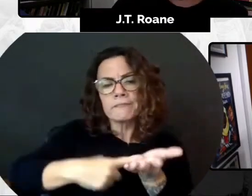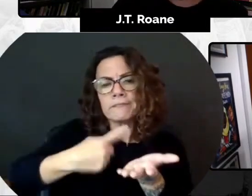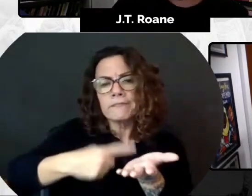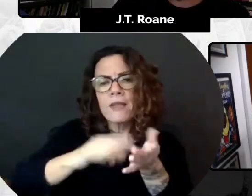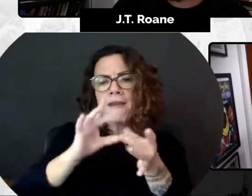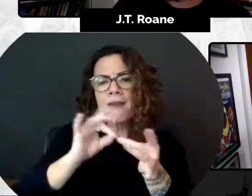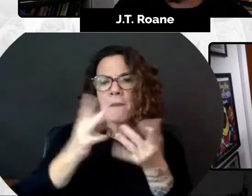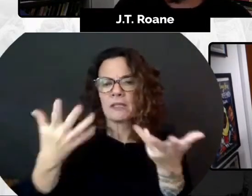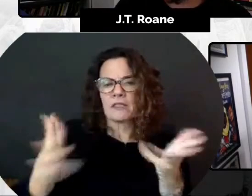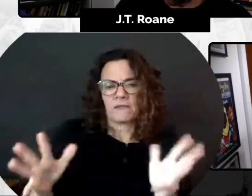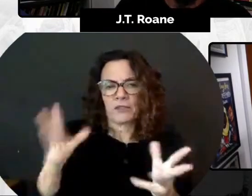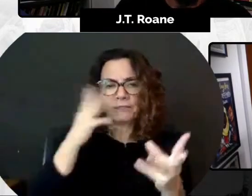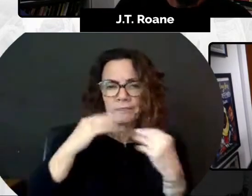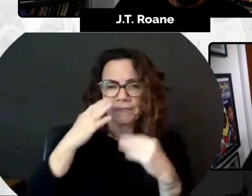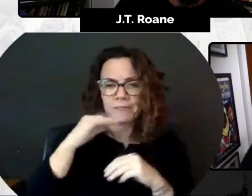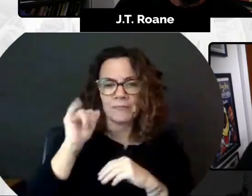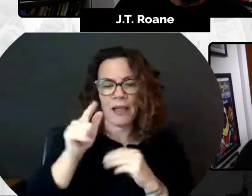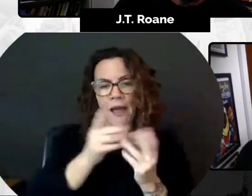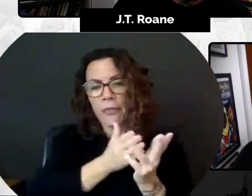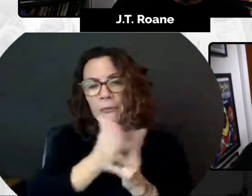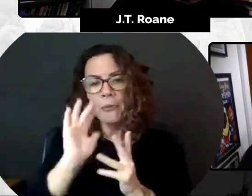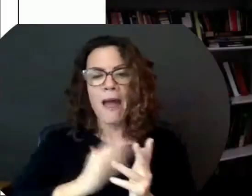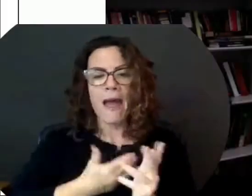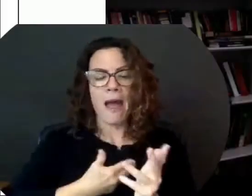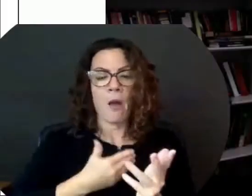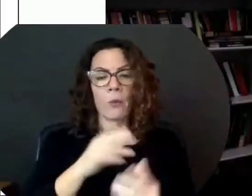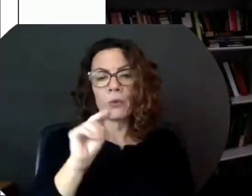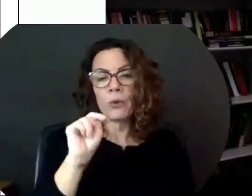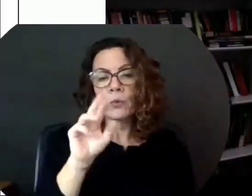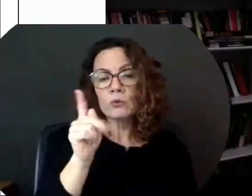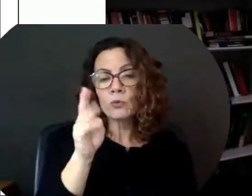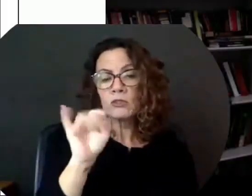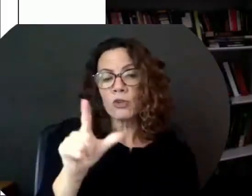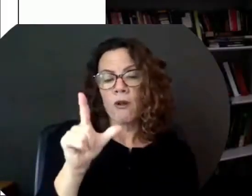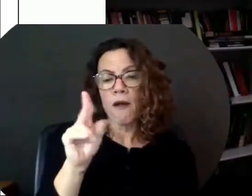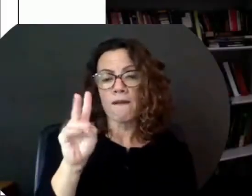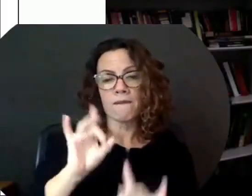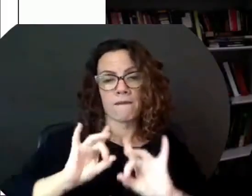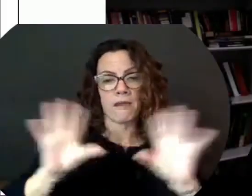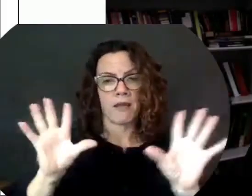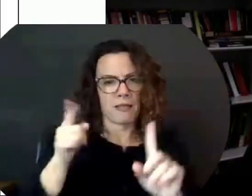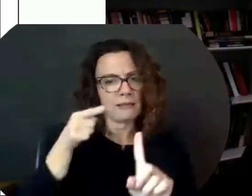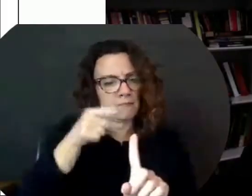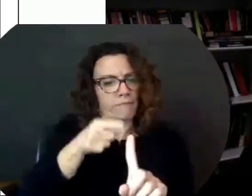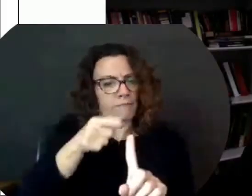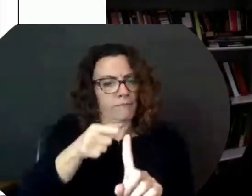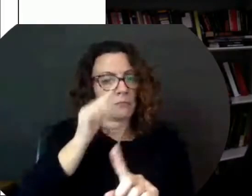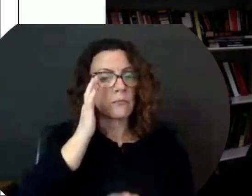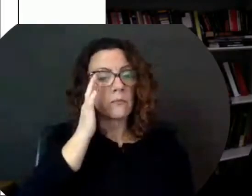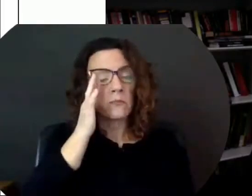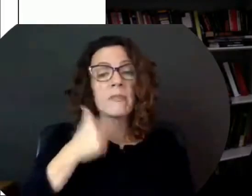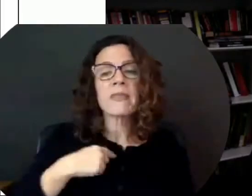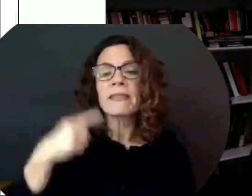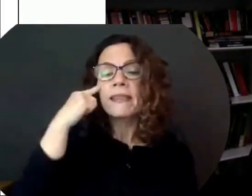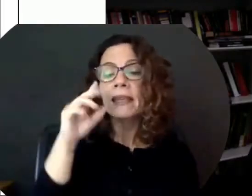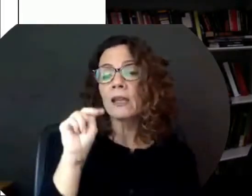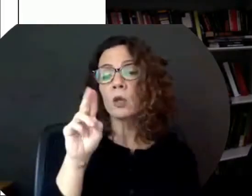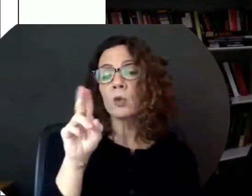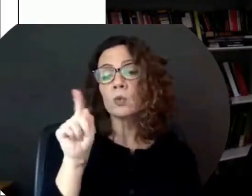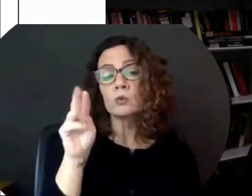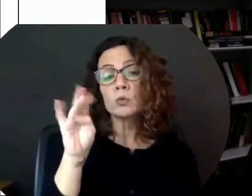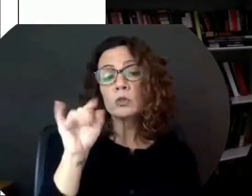nutritional violence, especially. I think the nutritional violence of prisons really